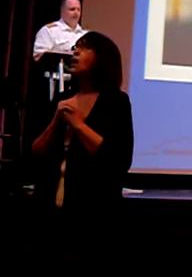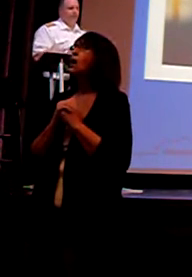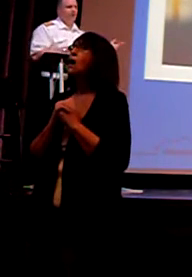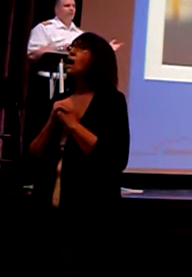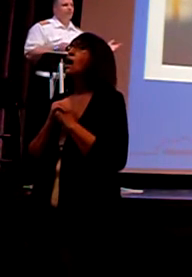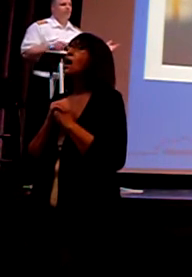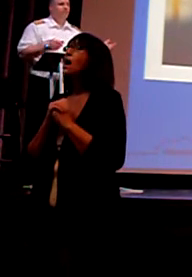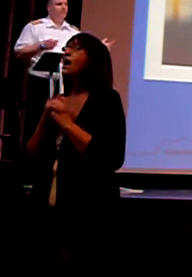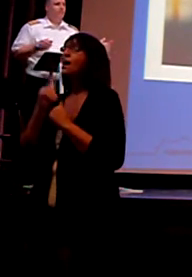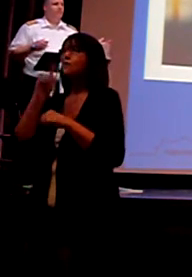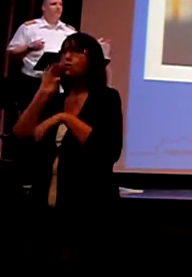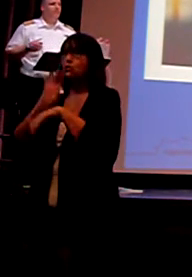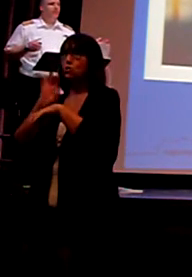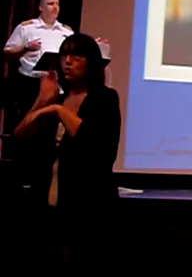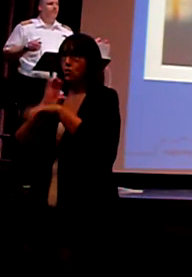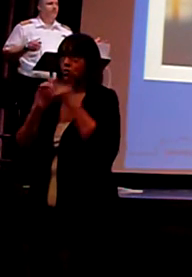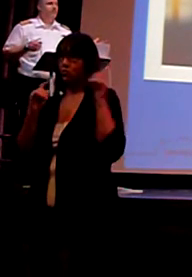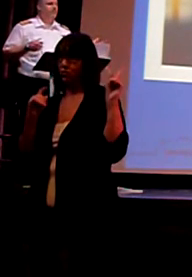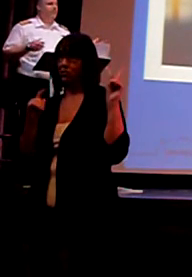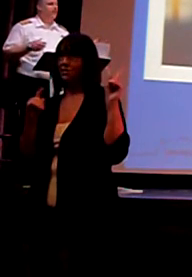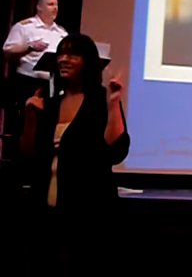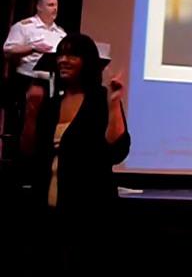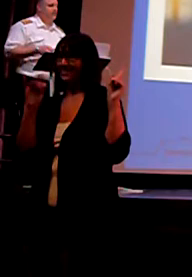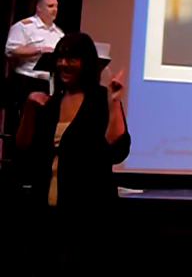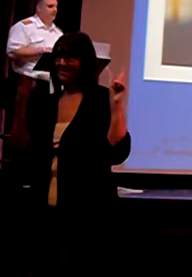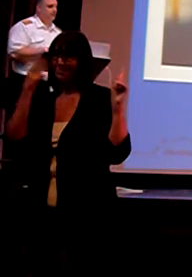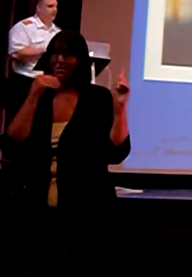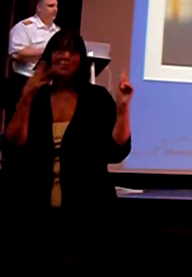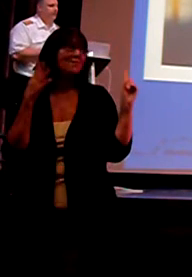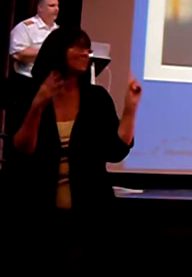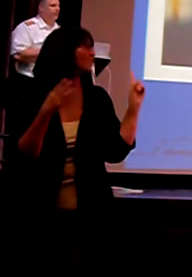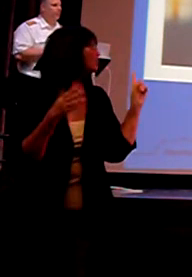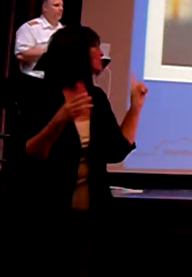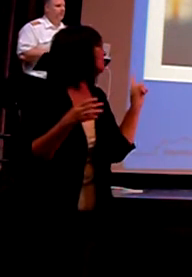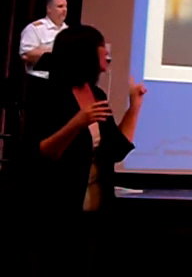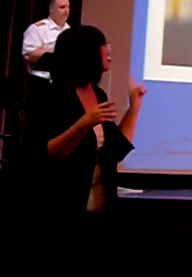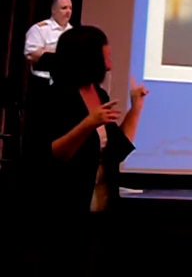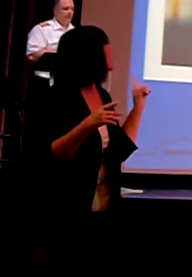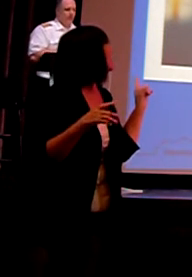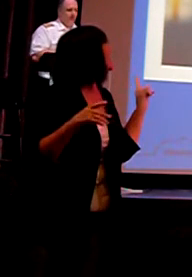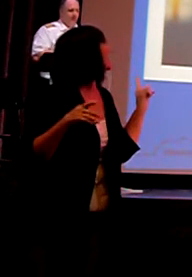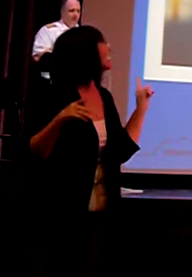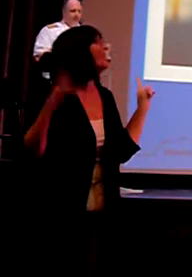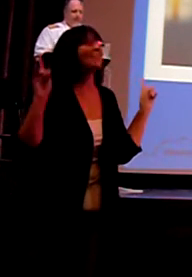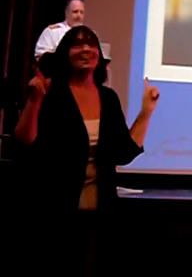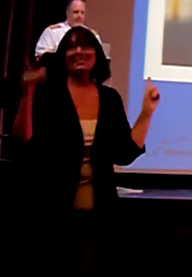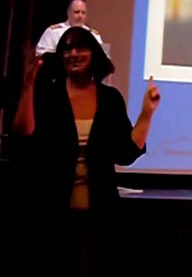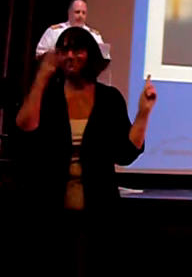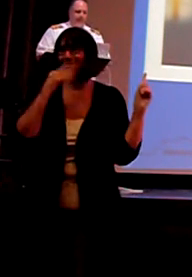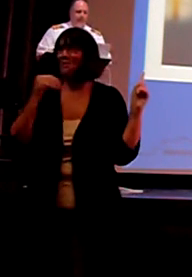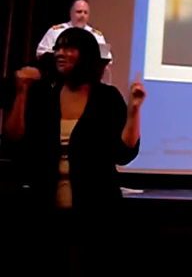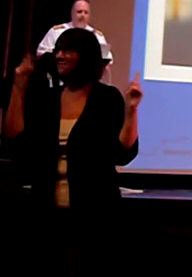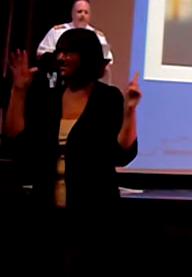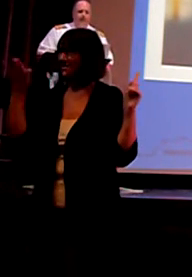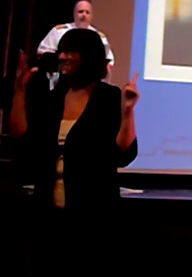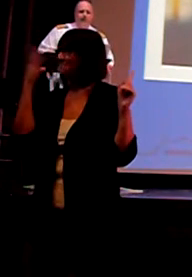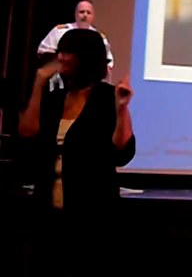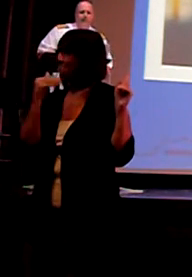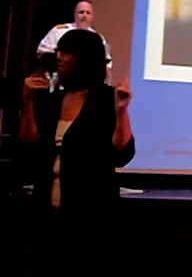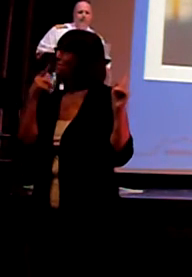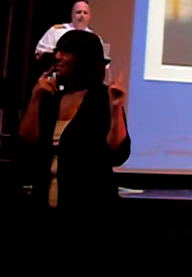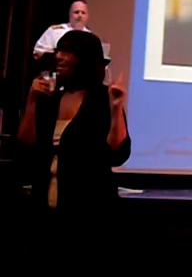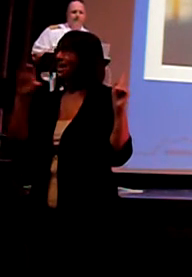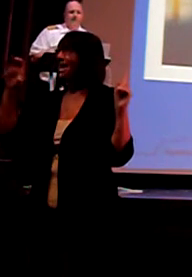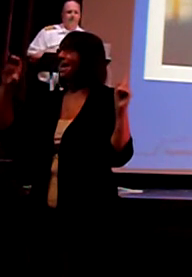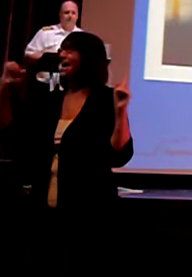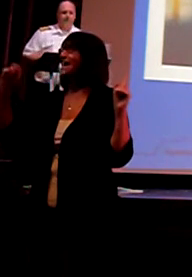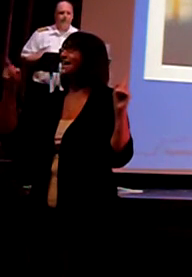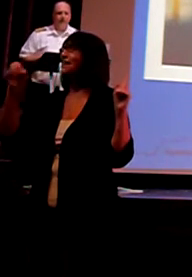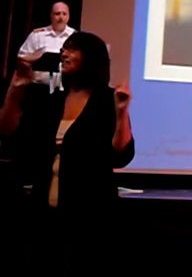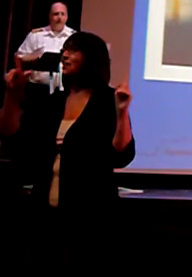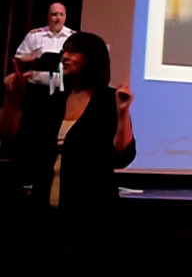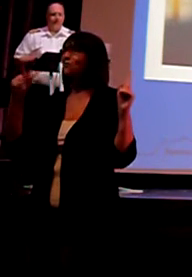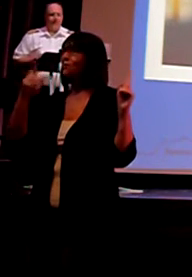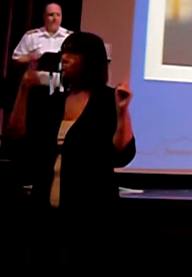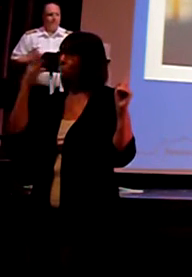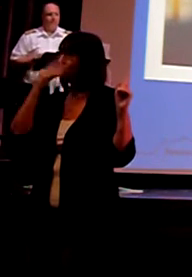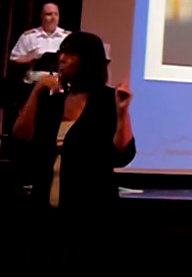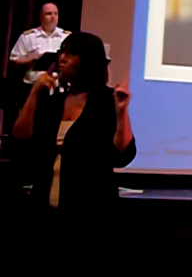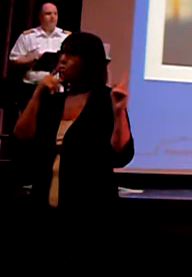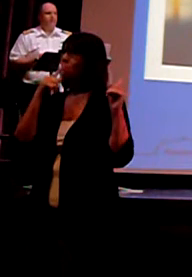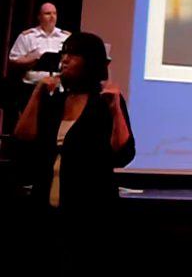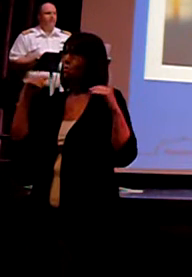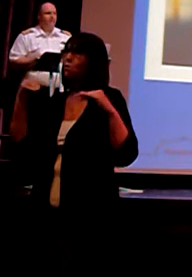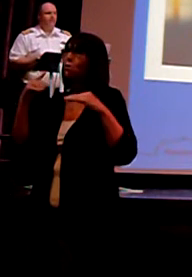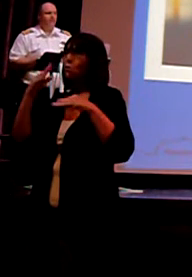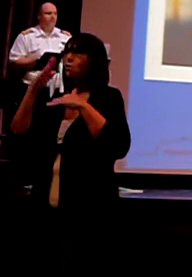The cathedral. It's very obvious, you see that all from all over the place, the Cathedral de Sceaux. It